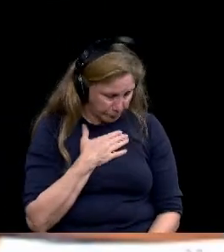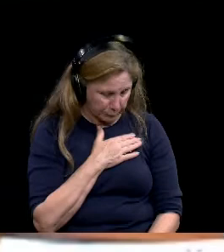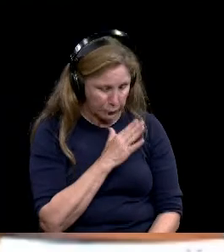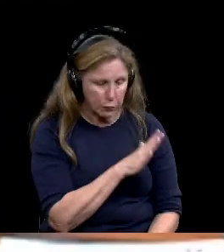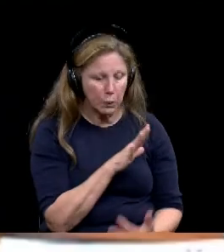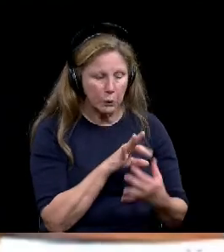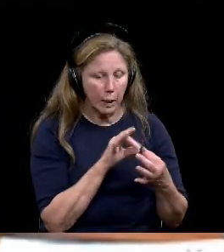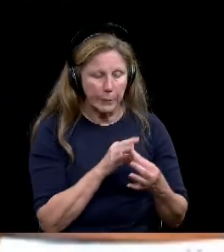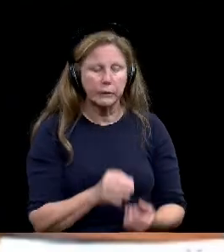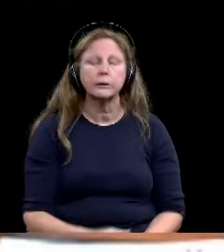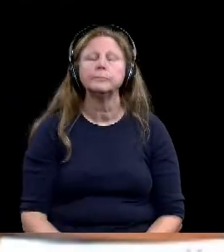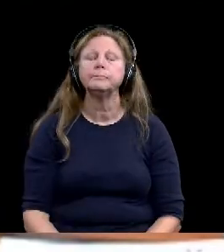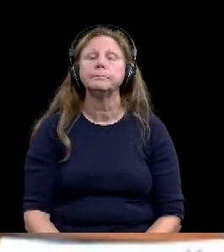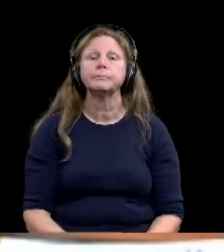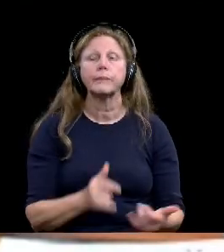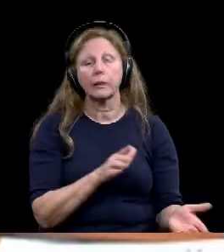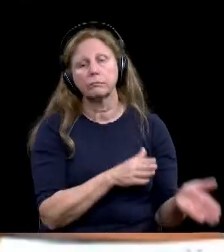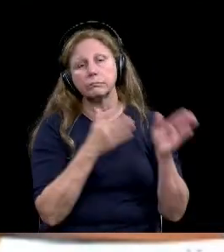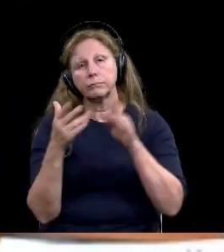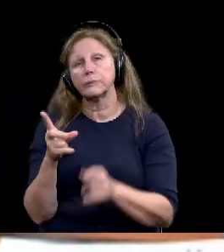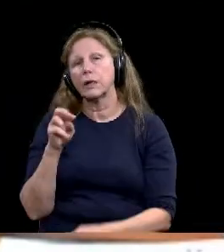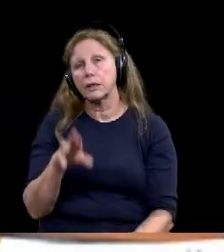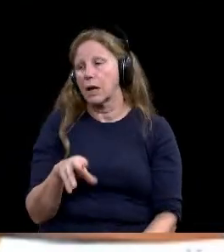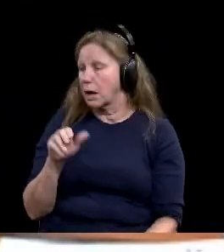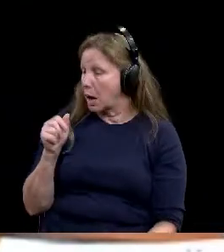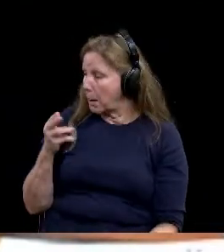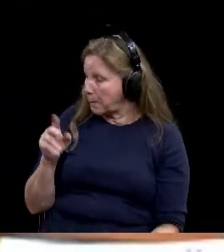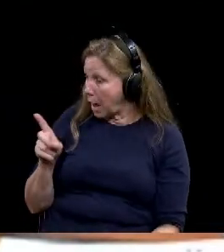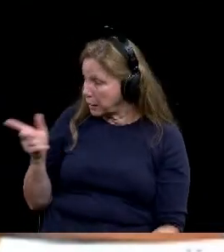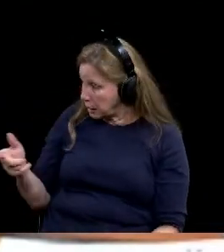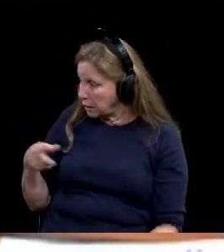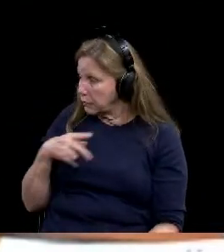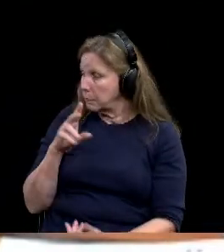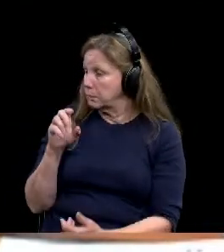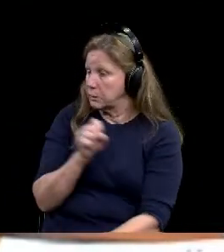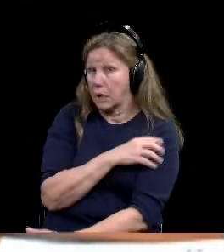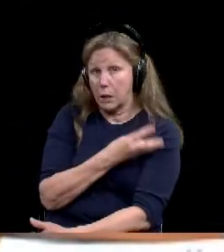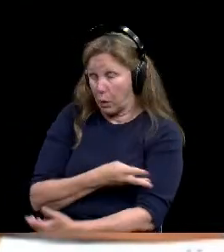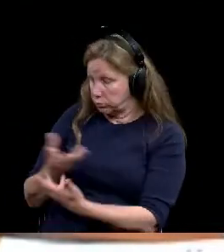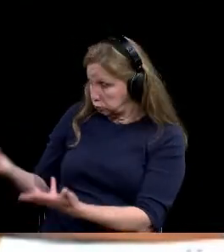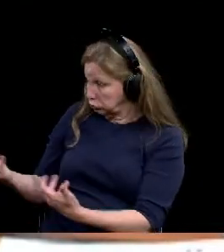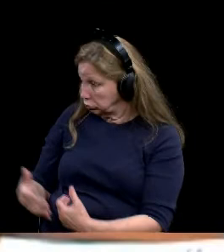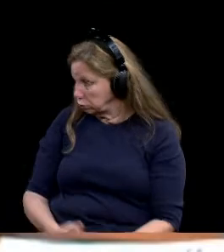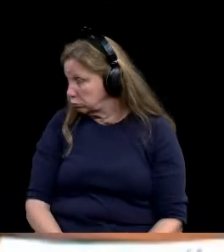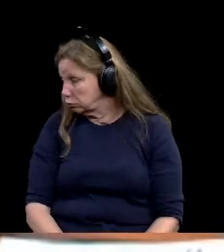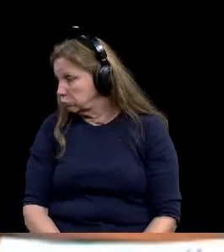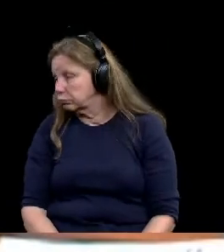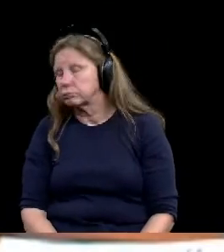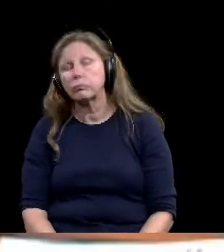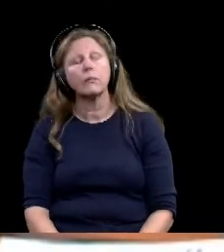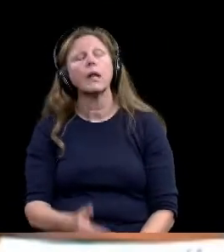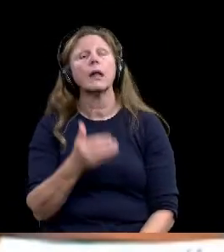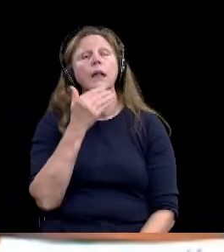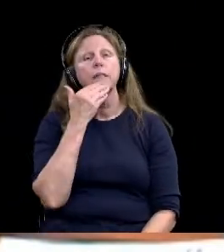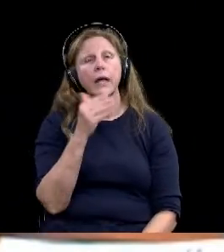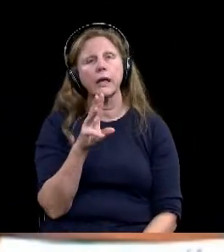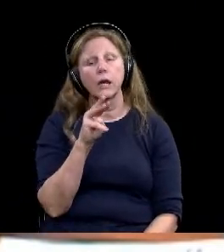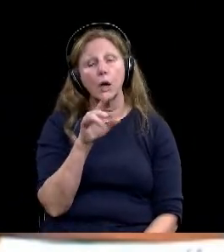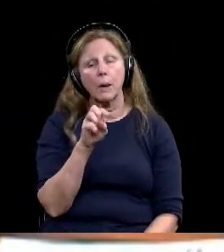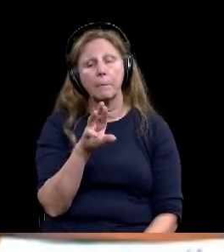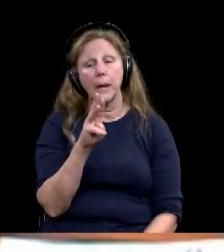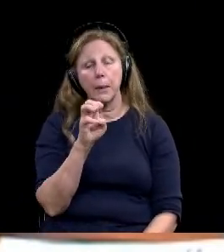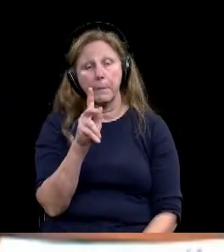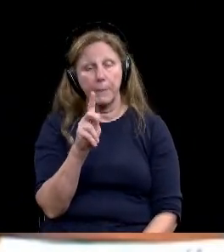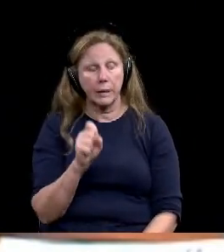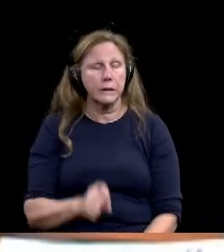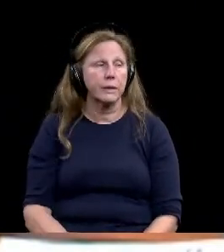Thank you, Mayor Meek. We appreciate your leadership during this tough times for last 1 year, and especially in the